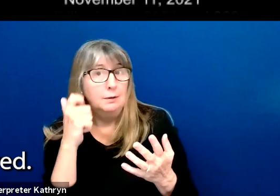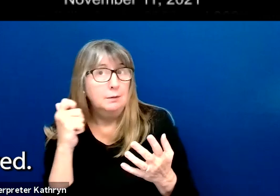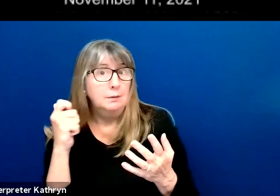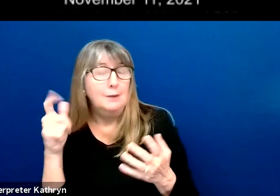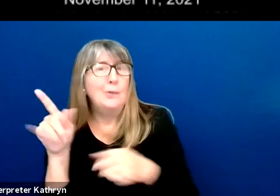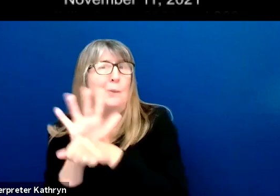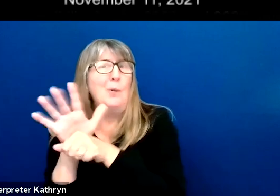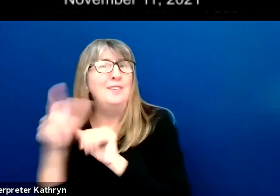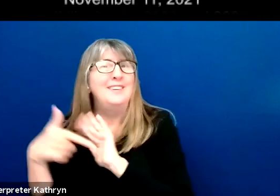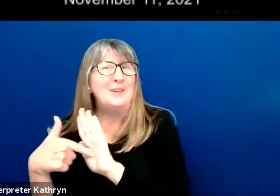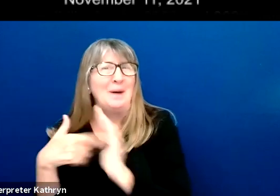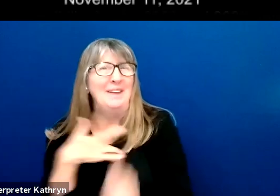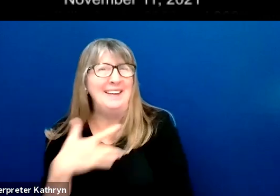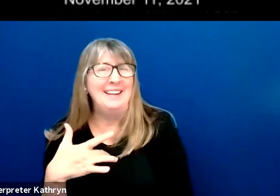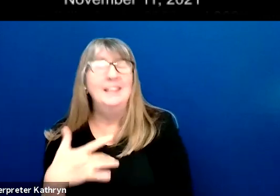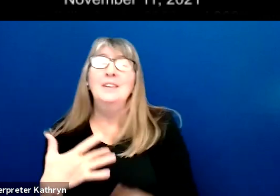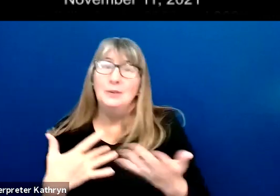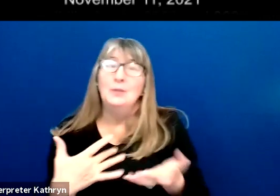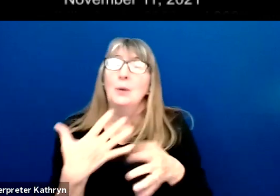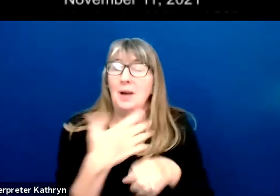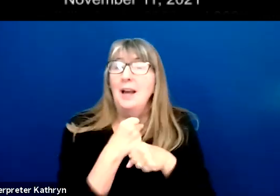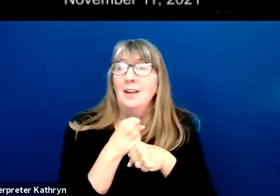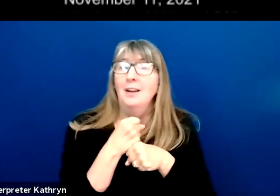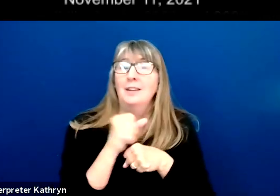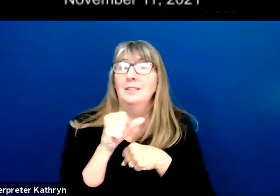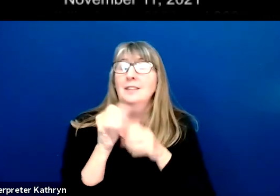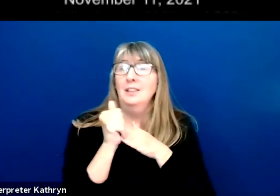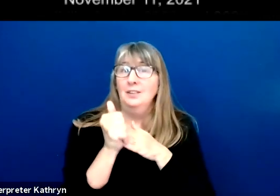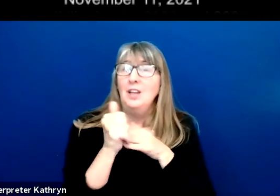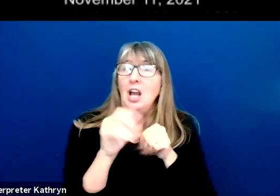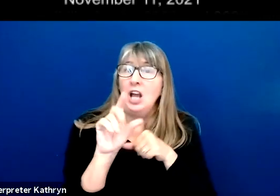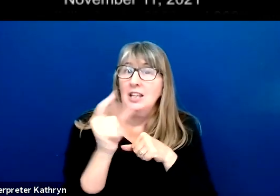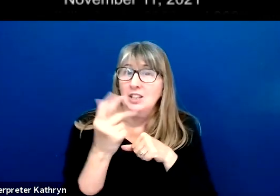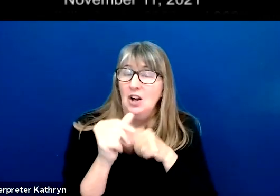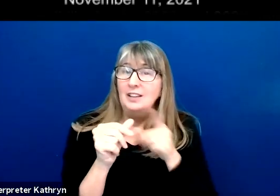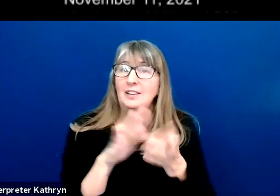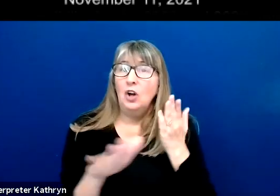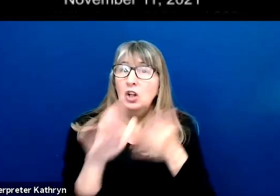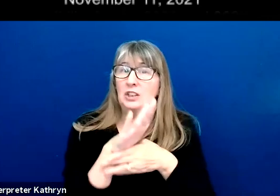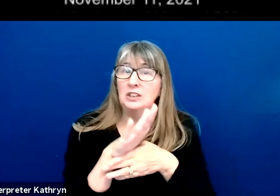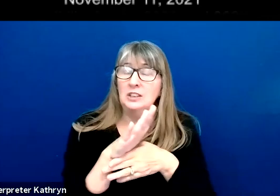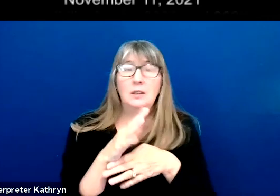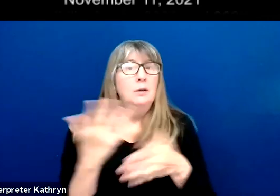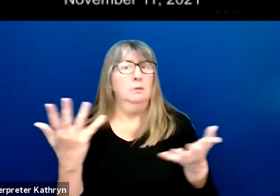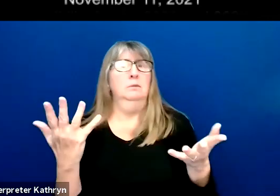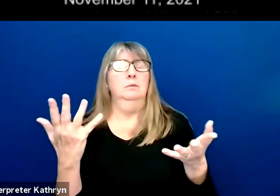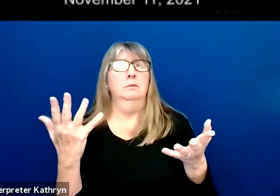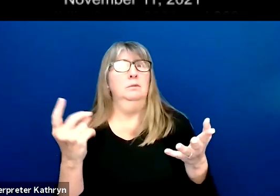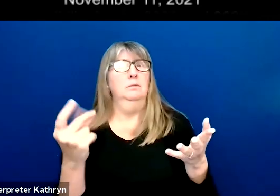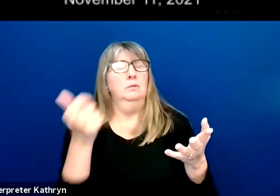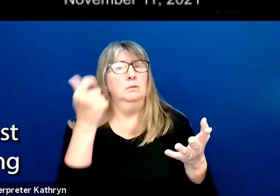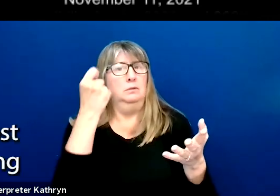movies showed. So I got a guide dog when I went to college, and realized very quickly that that all